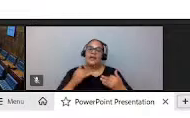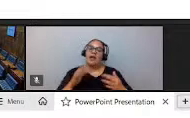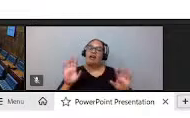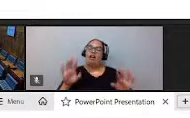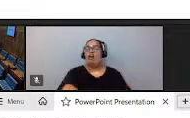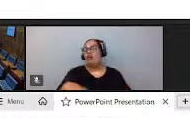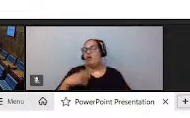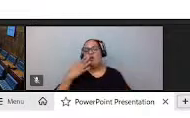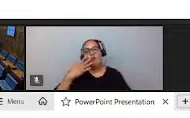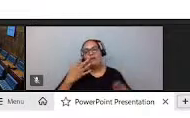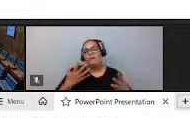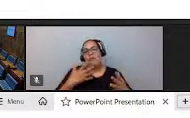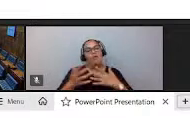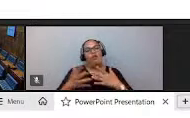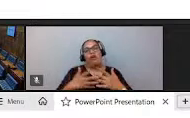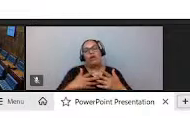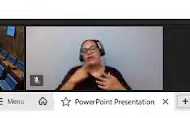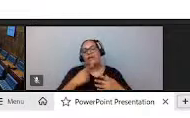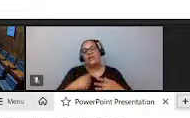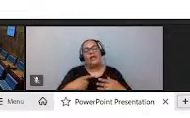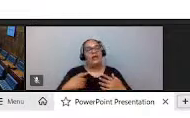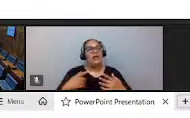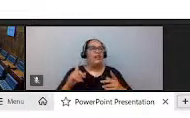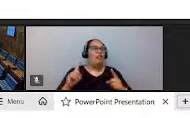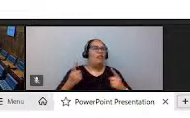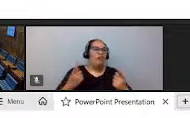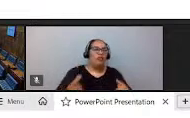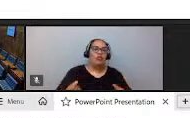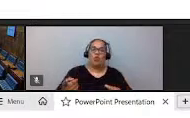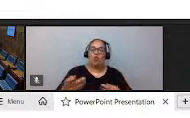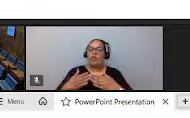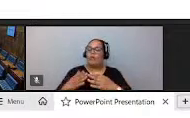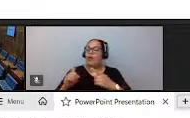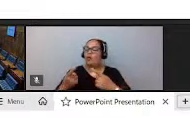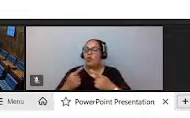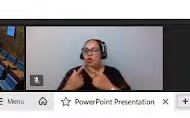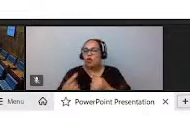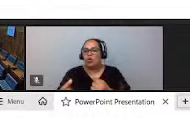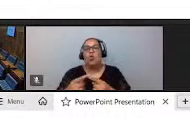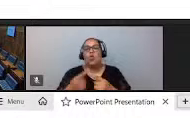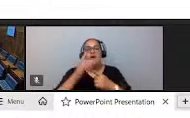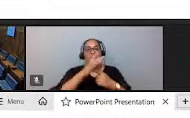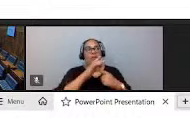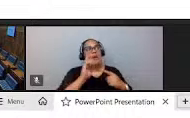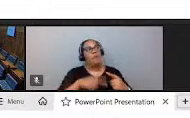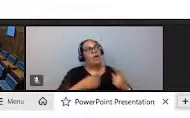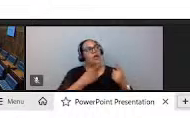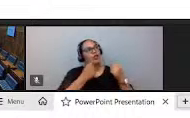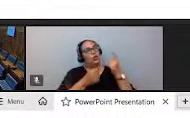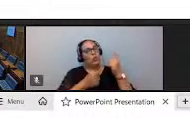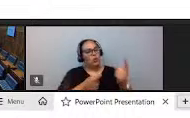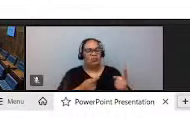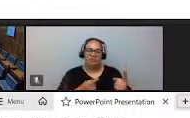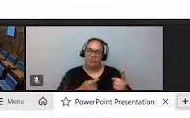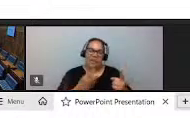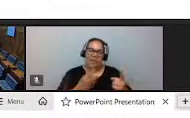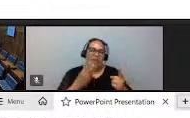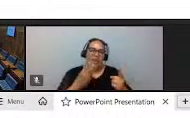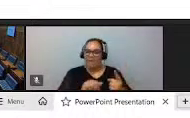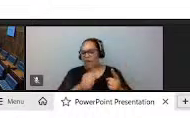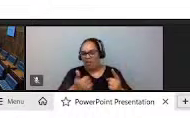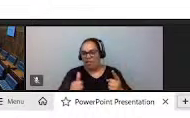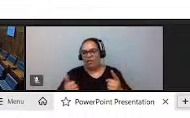when we have what is deemed adverse whether that the pilot boat's not able to go that the helicopter becomes the Silver Bullet there are still going to